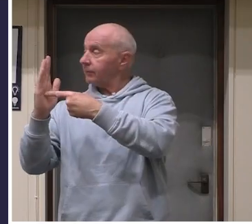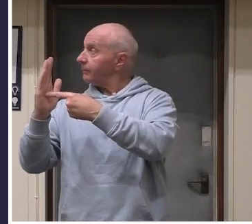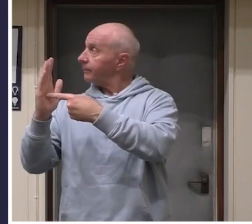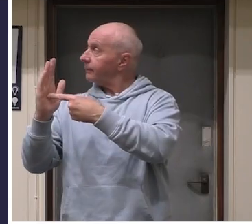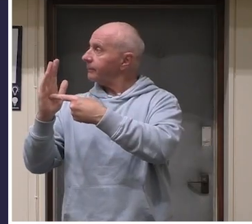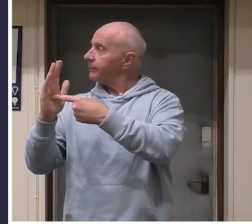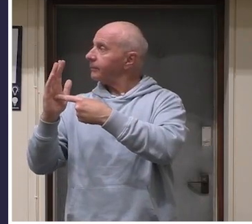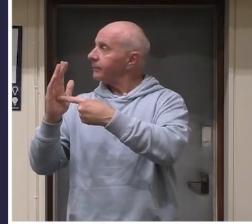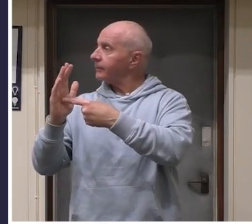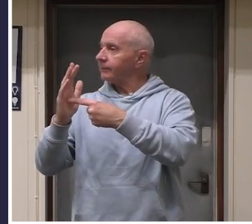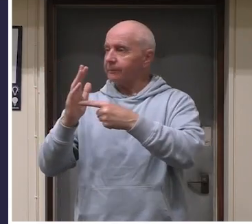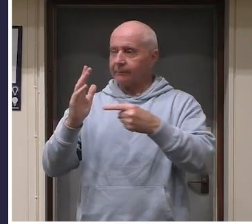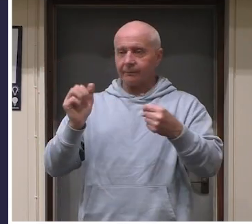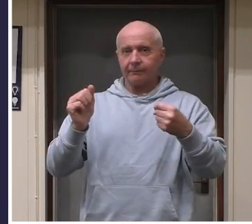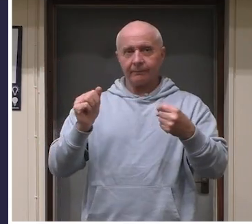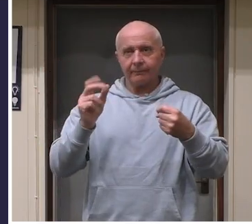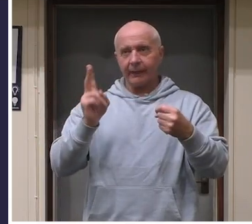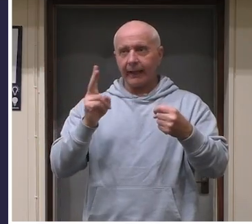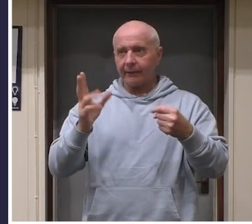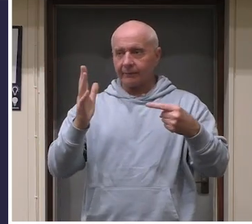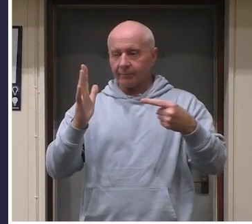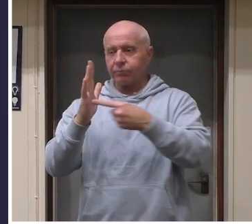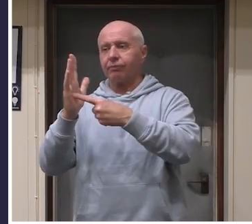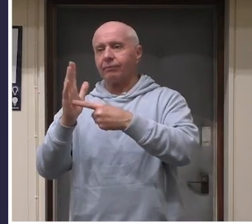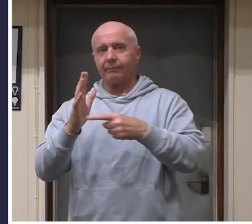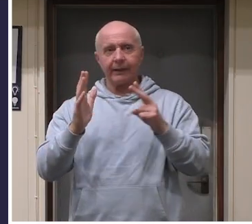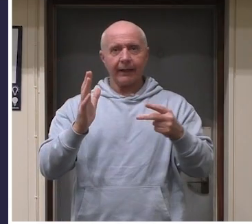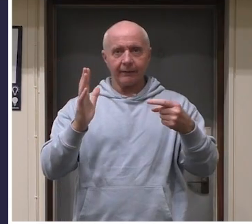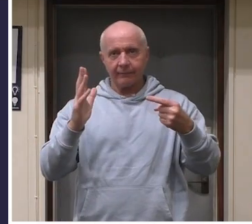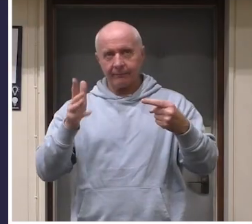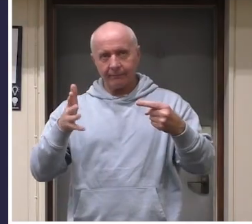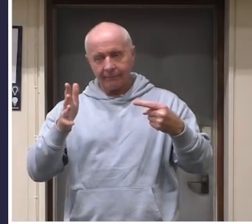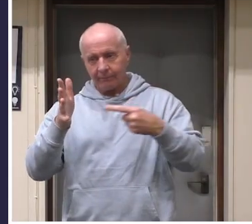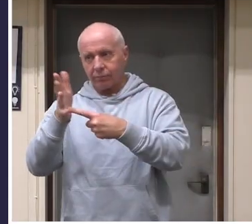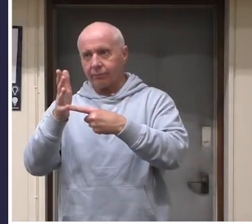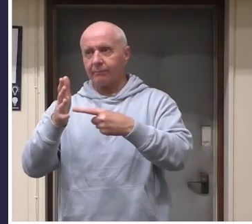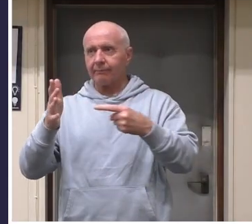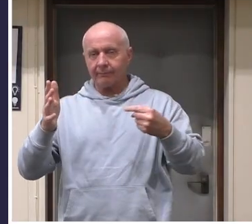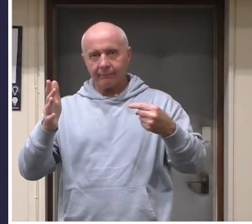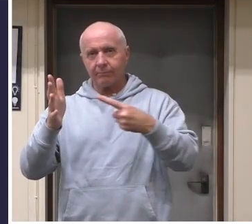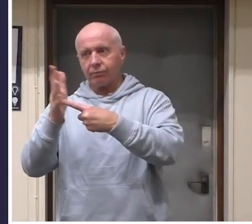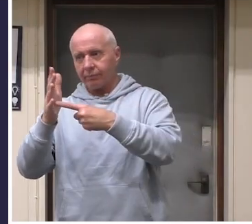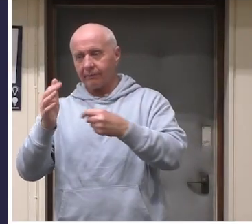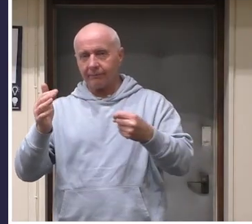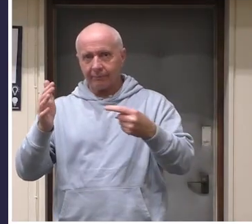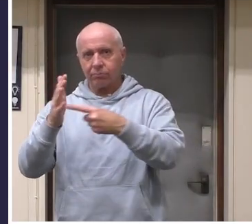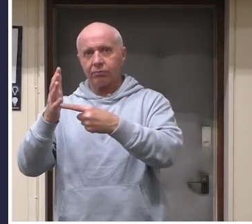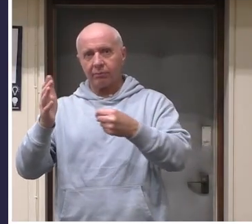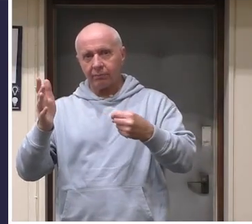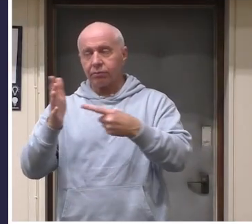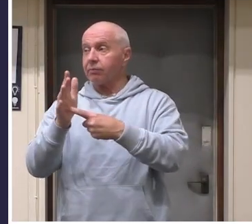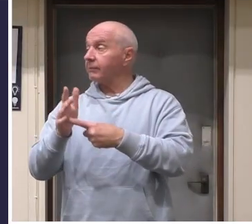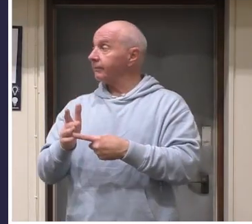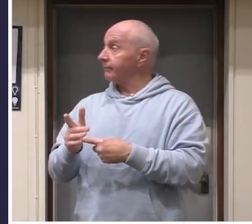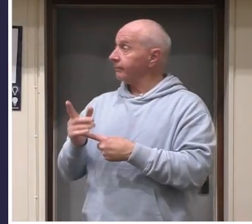the screen, you send the next electron. You wait for it to hit the screen, then you send the next electron. You wait for it to hit the screen, and so on. So